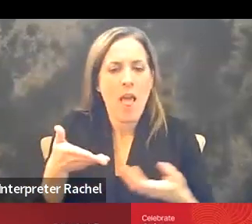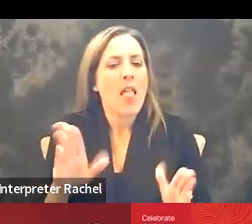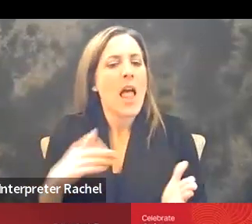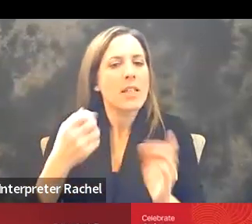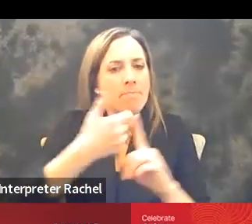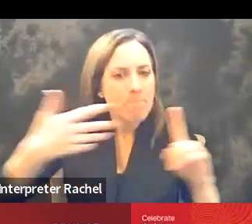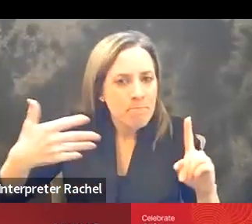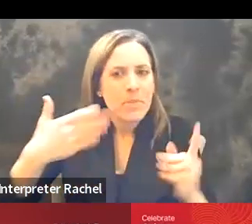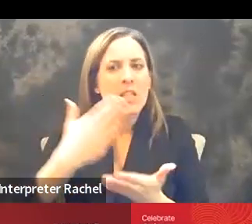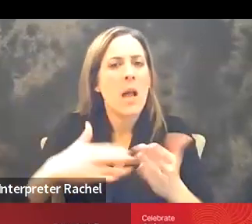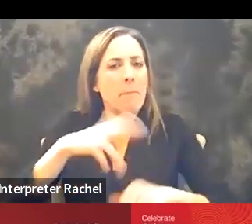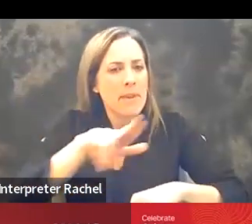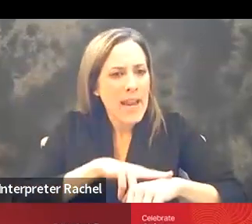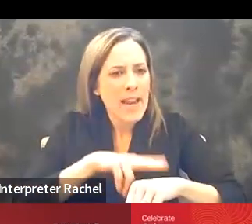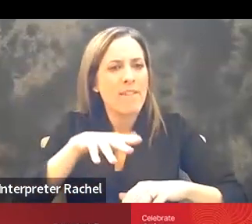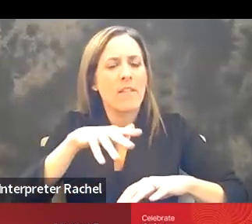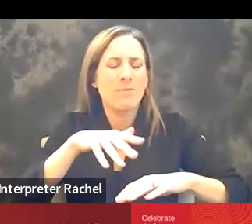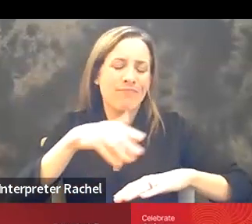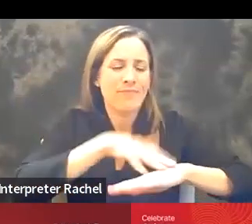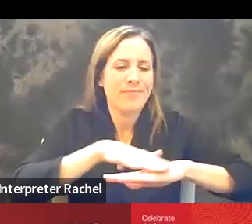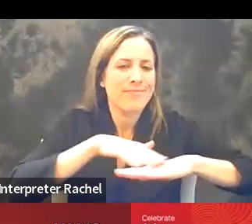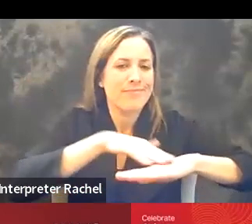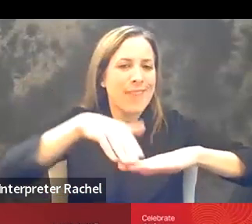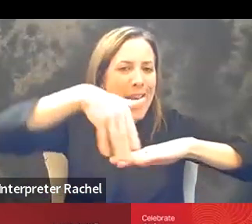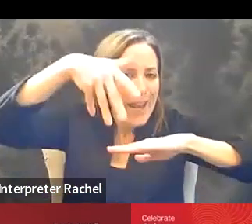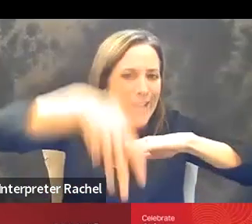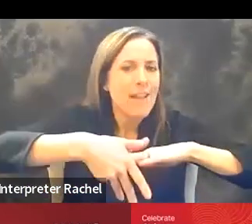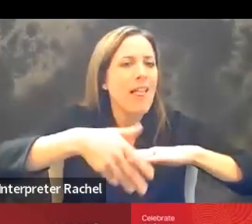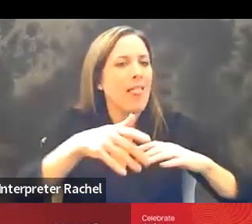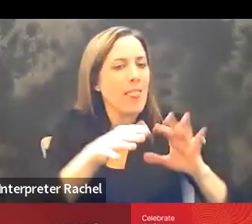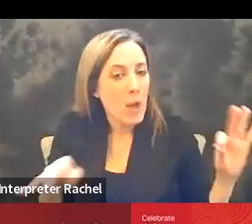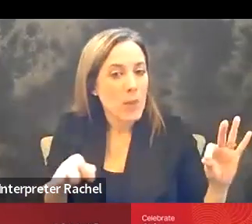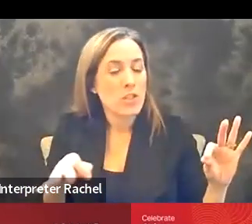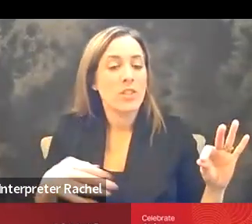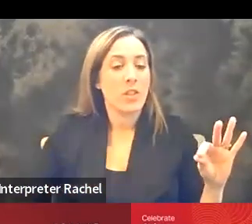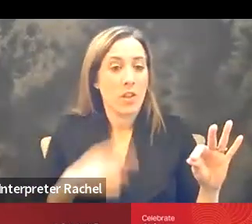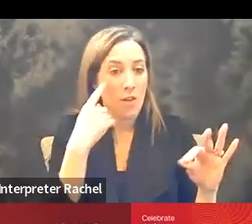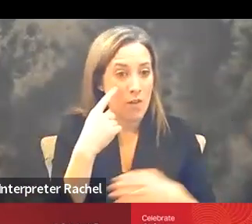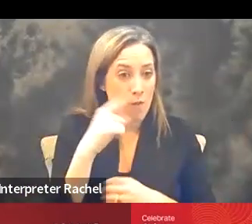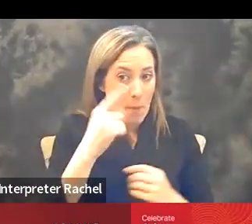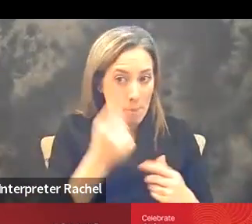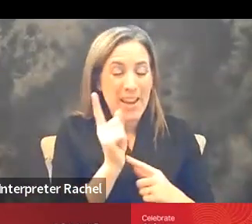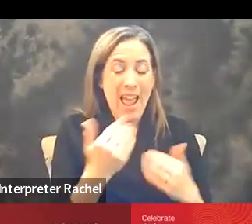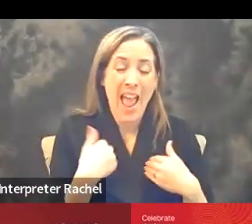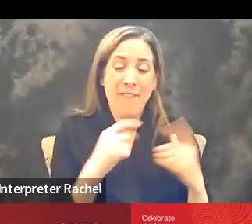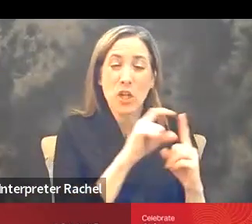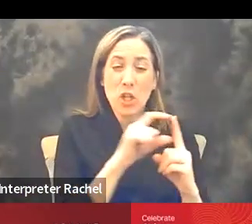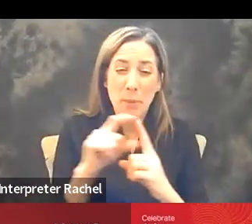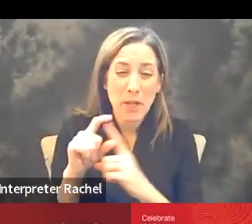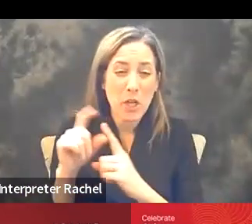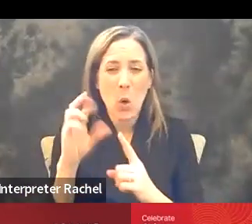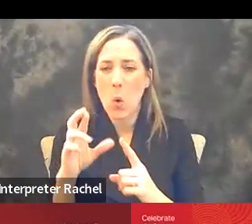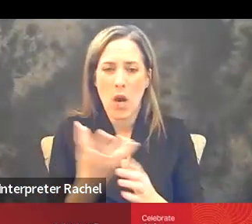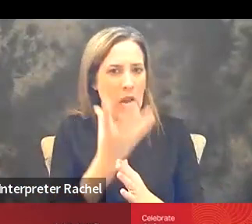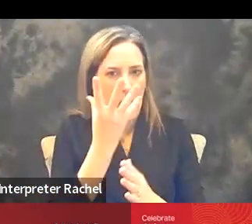some of these indigenous languages, or even languages that just have terminology or lack